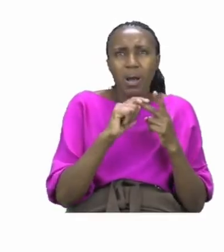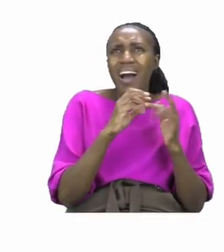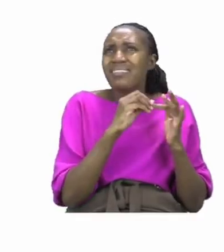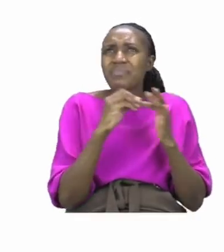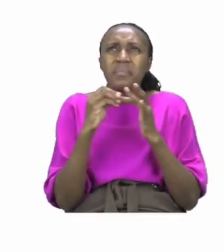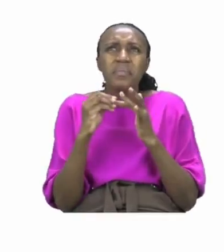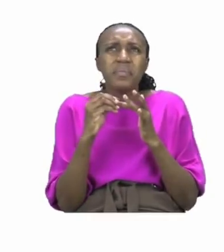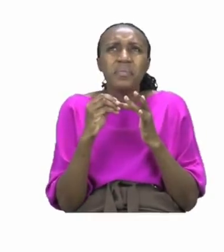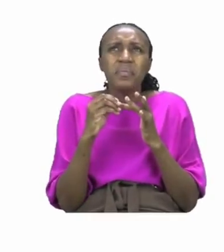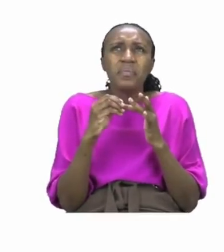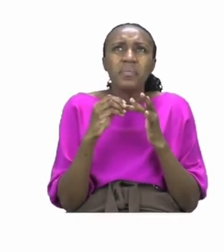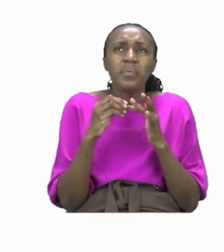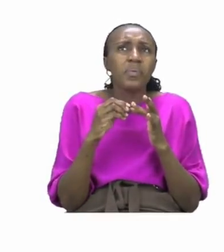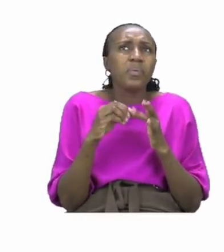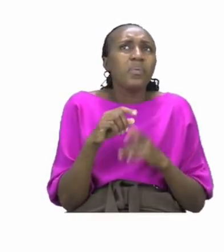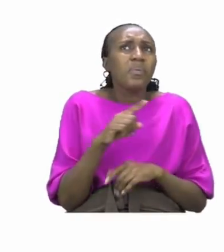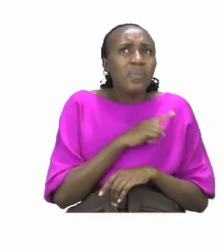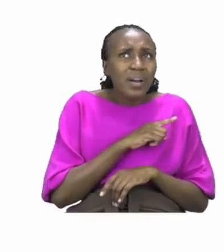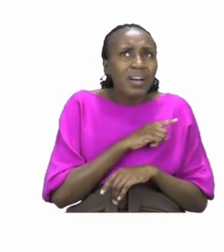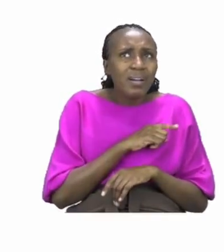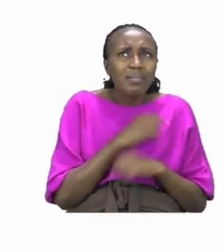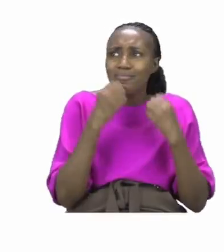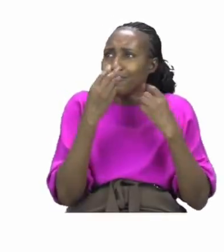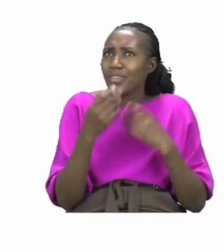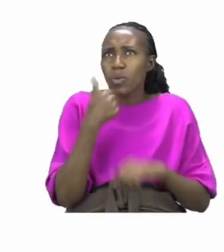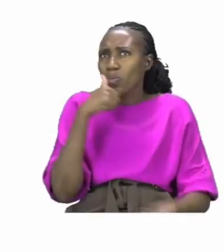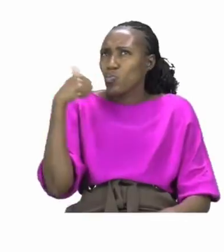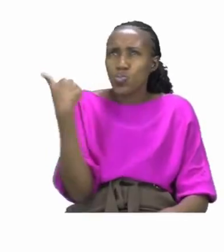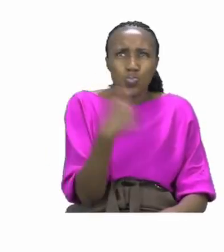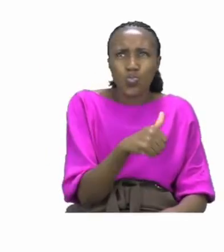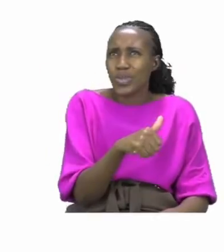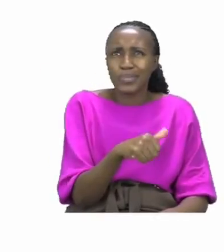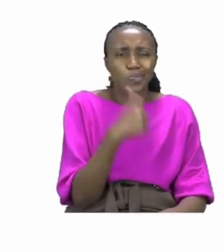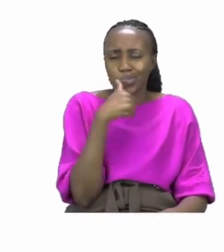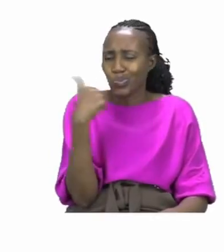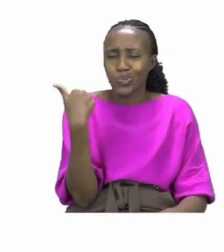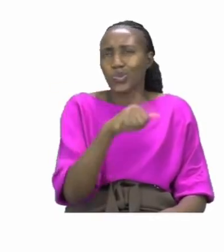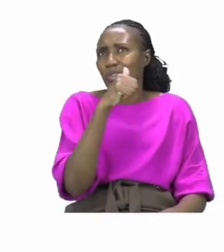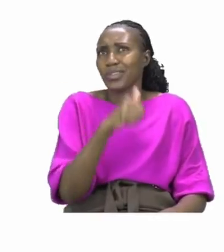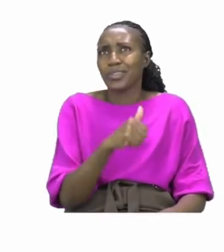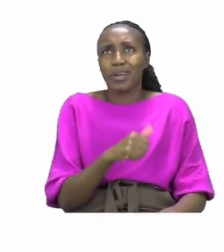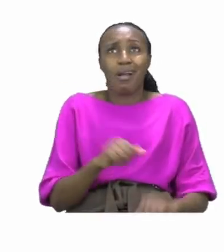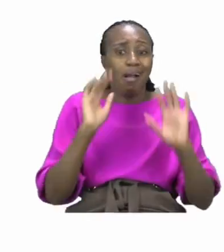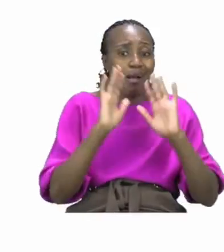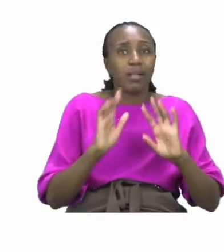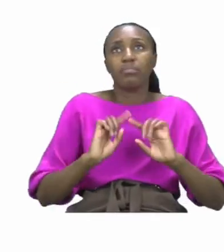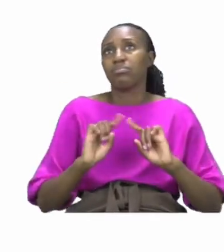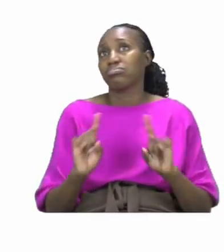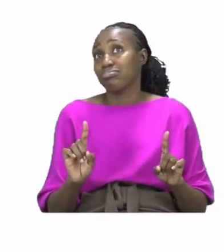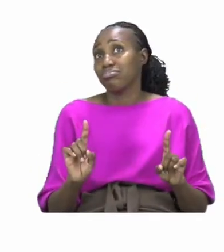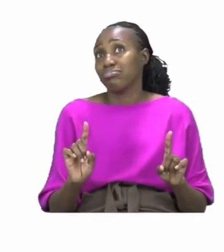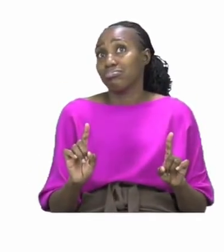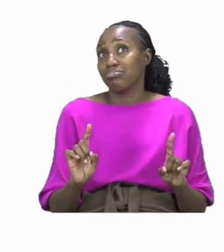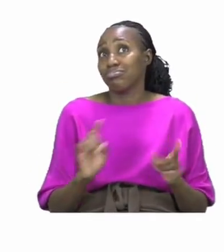most of us enjoy it so much. It has lots of juice and it comes in different colors. Some